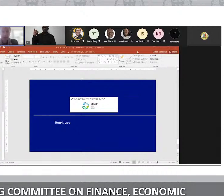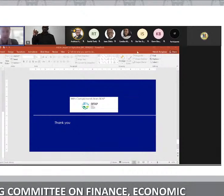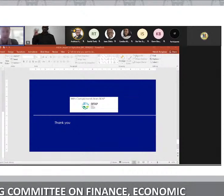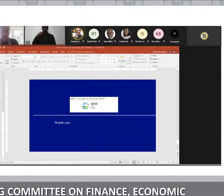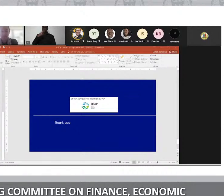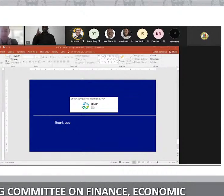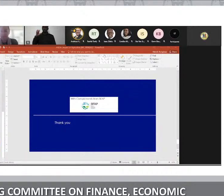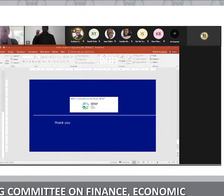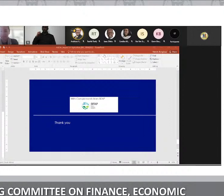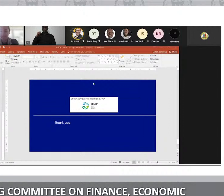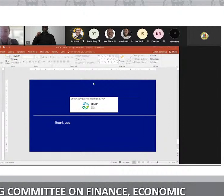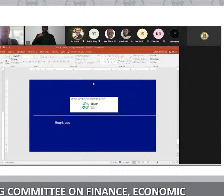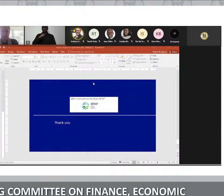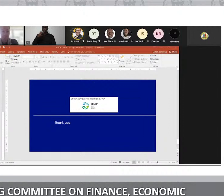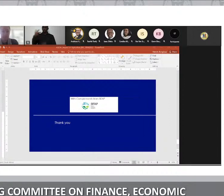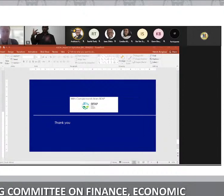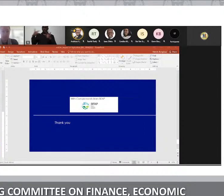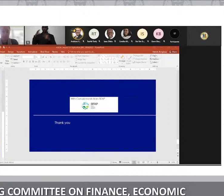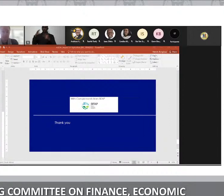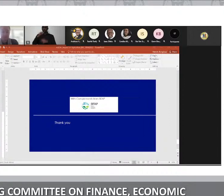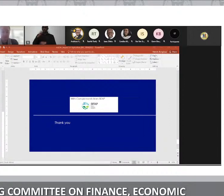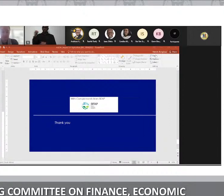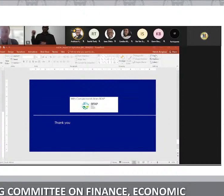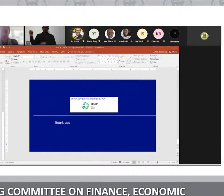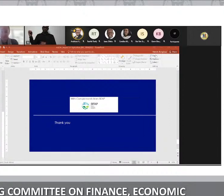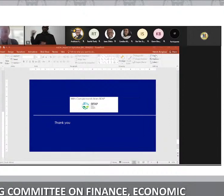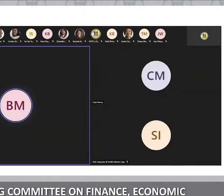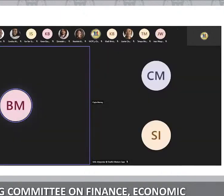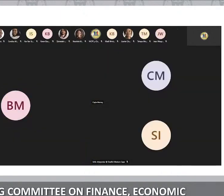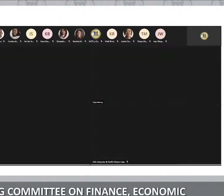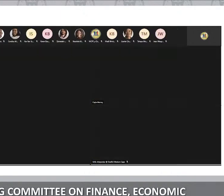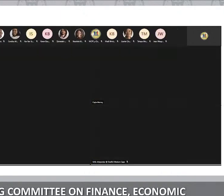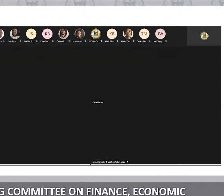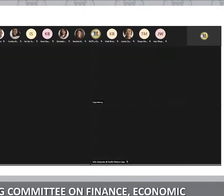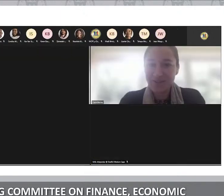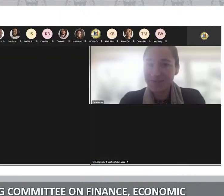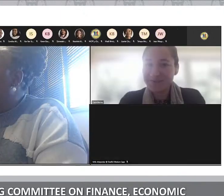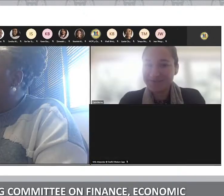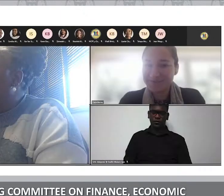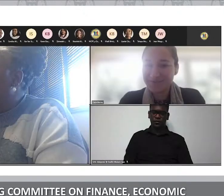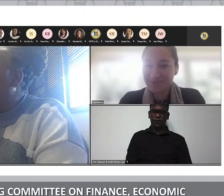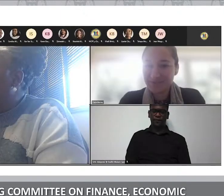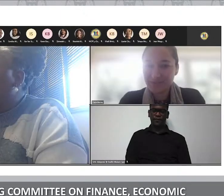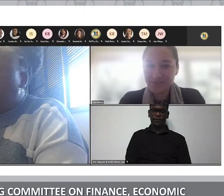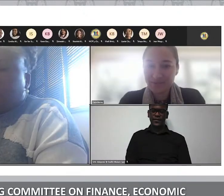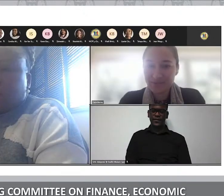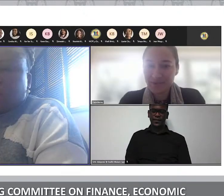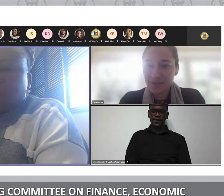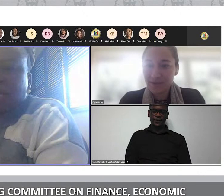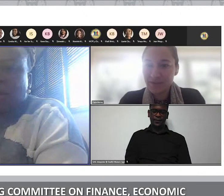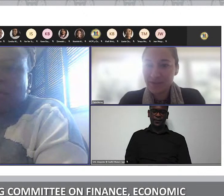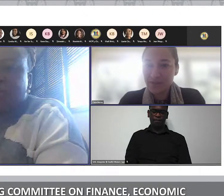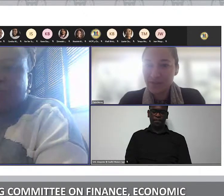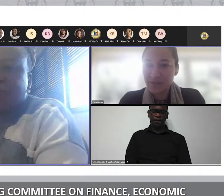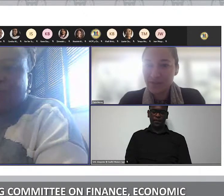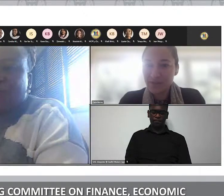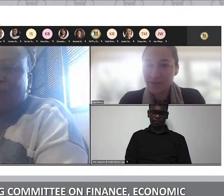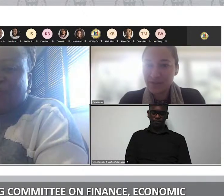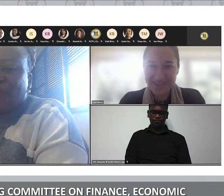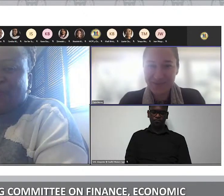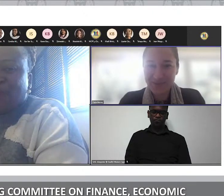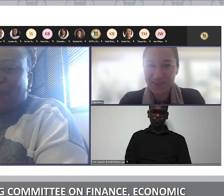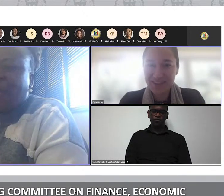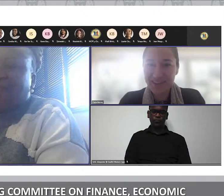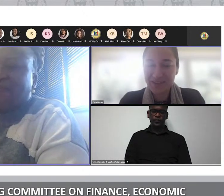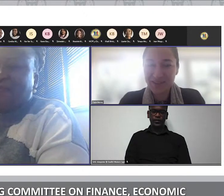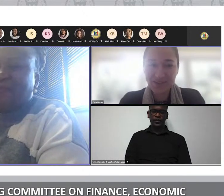screen. Okay, sorry, I'm still sharing. Thank you. Is it now off?